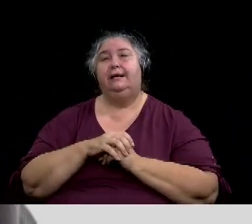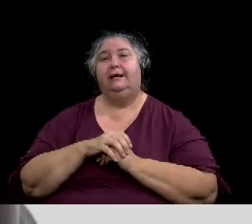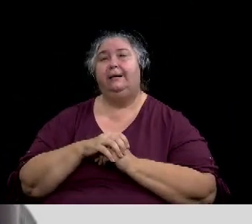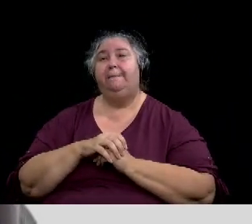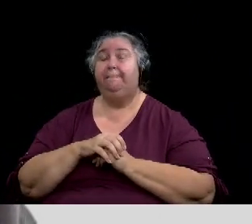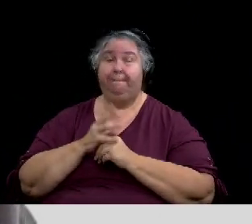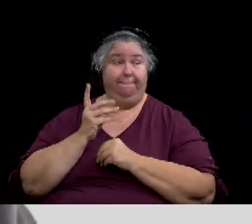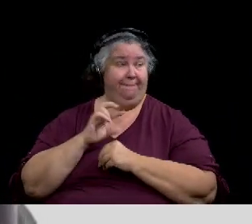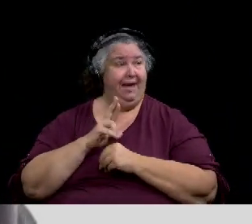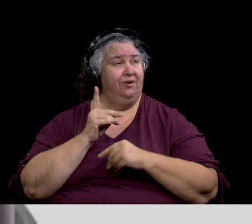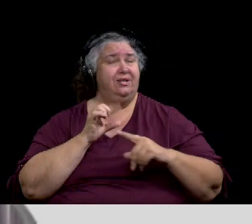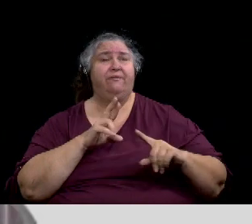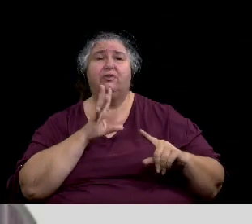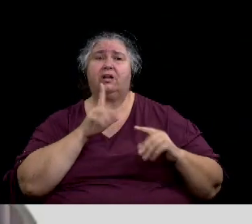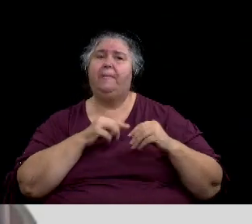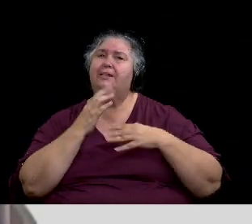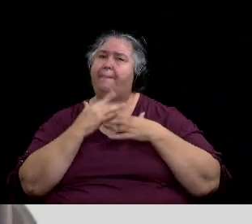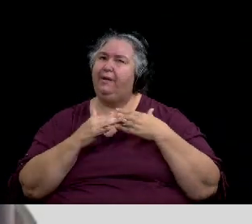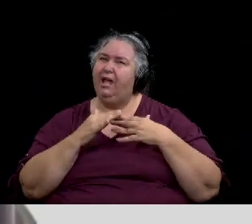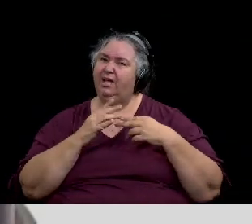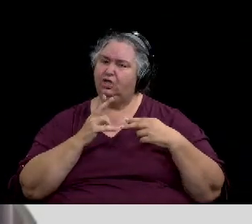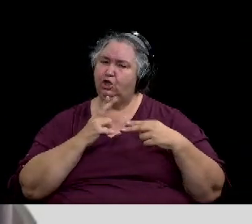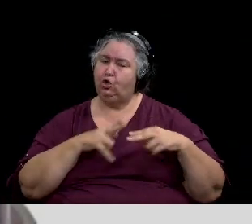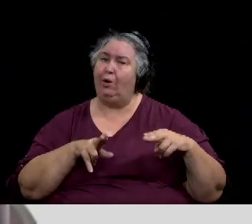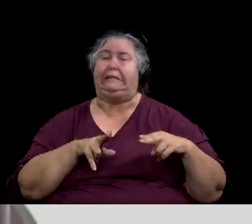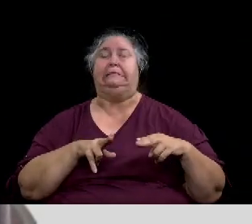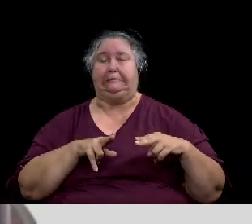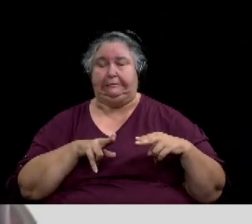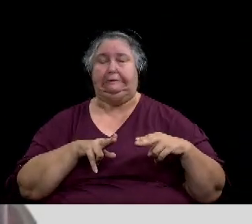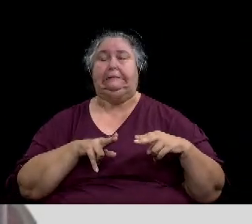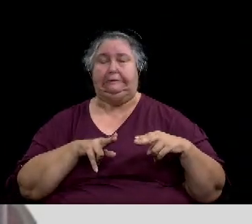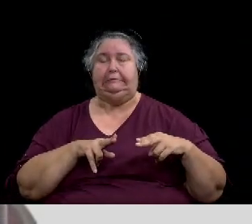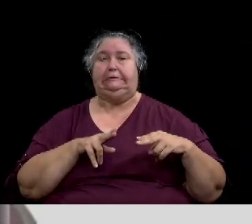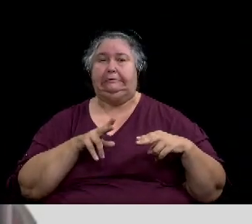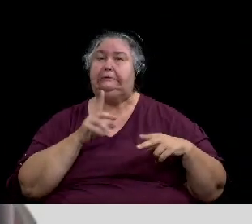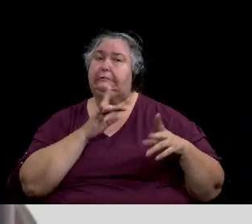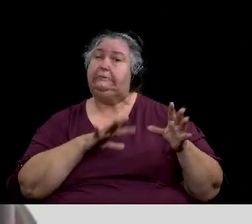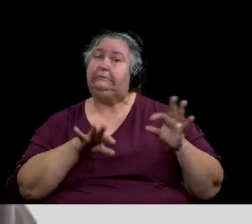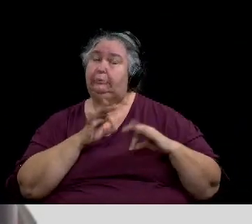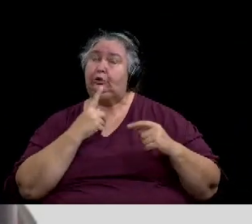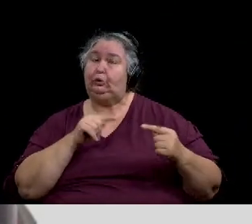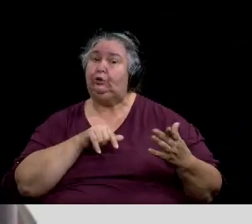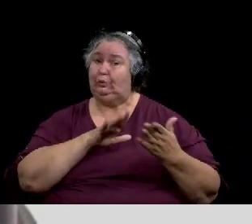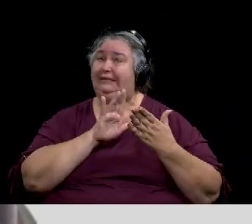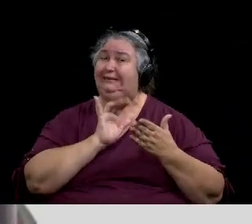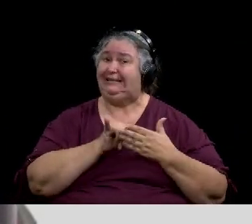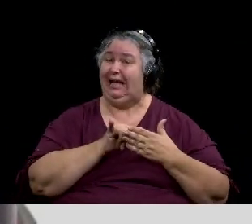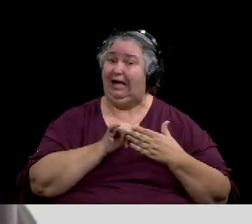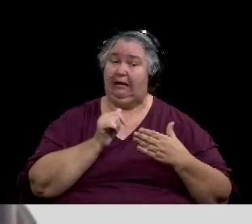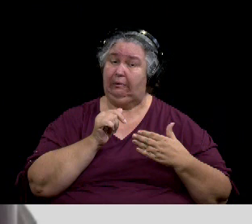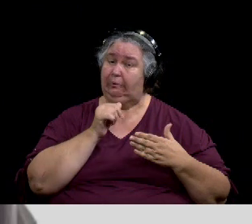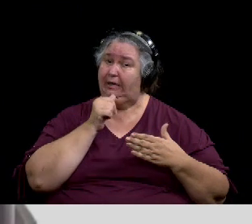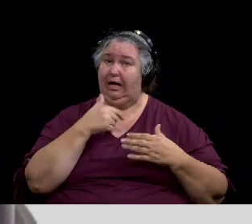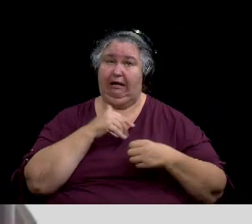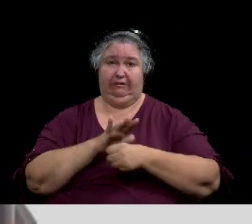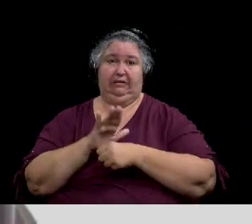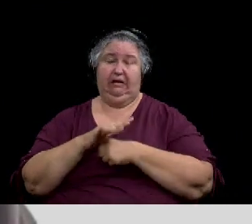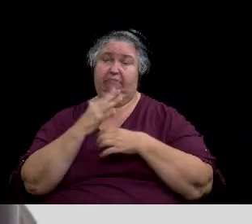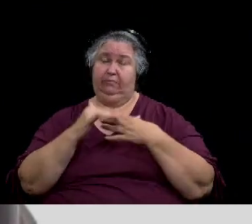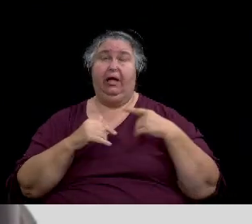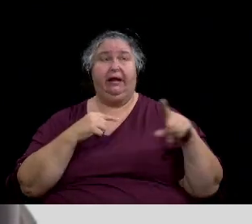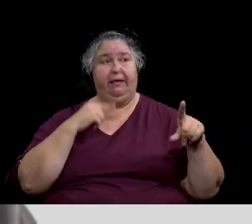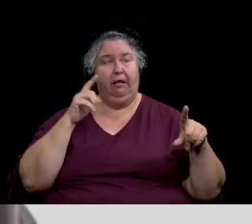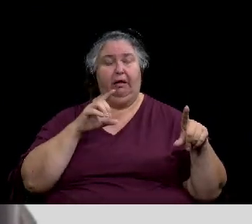Mayor Deaver spoke to the blood shortage earlier. It's critical that we begin to look at trying to address that. If I'm not mistaken, Carter